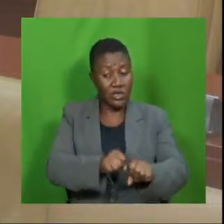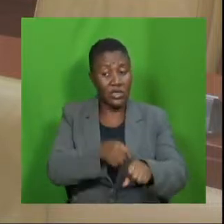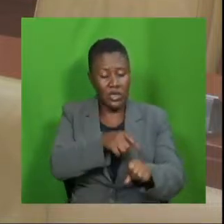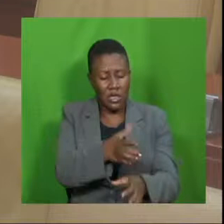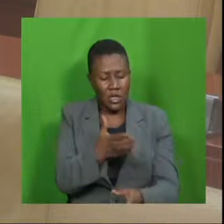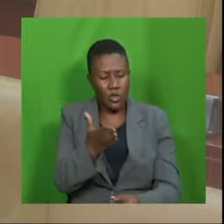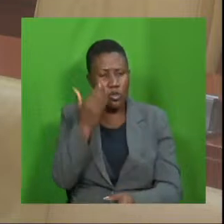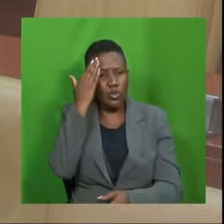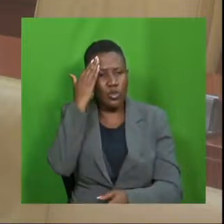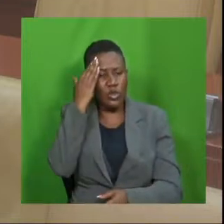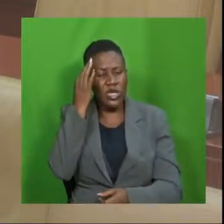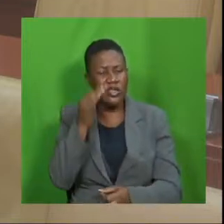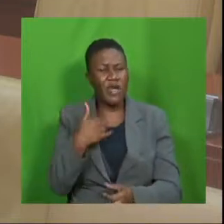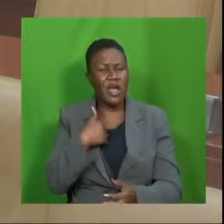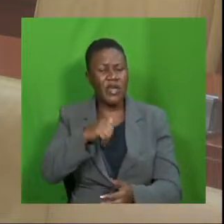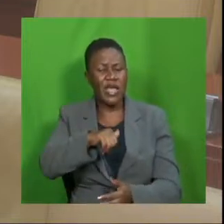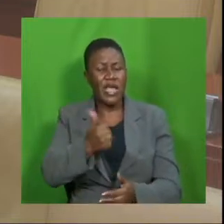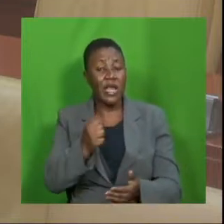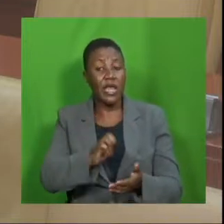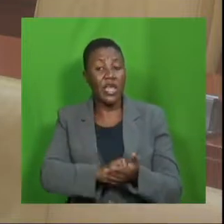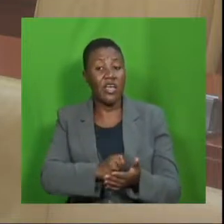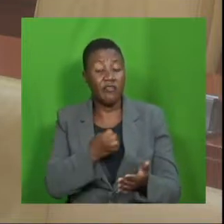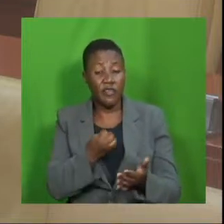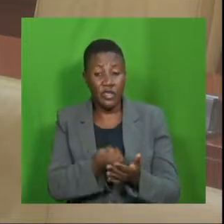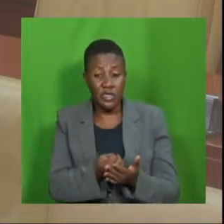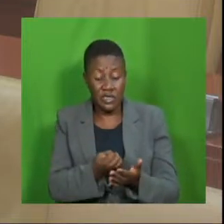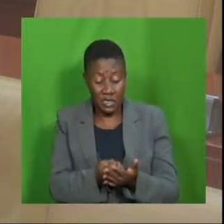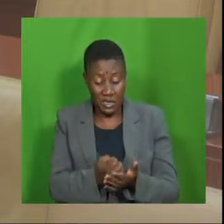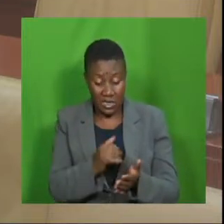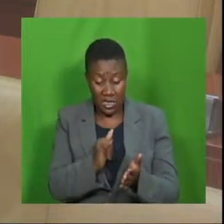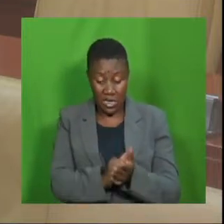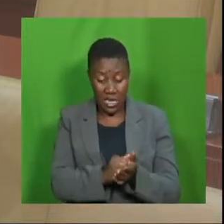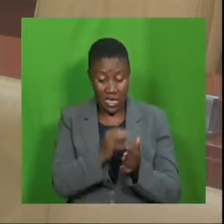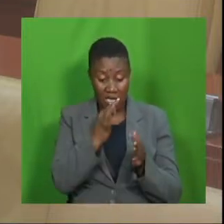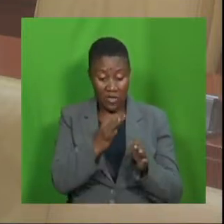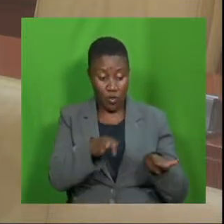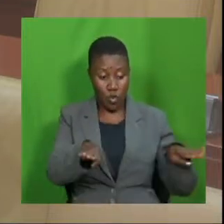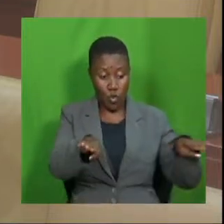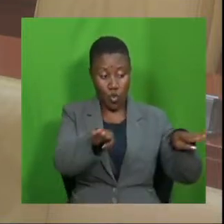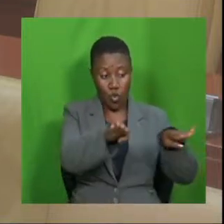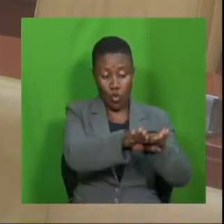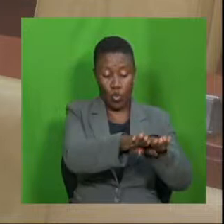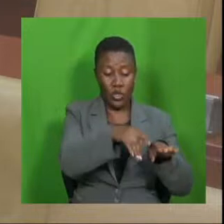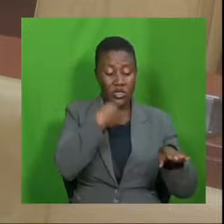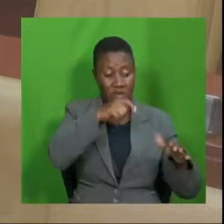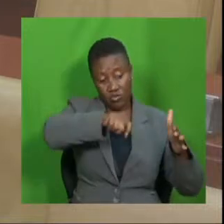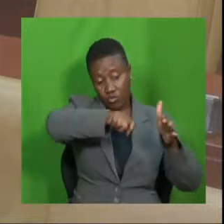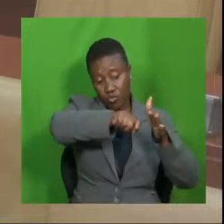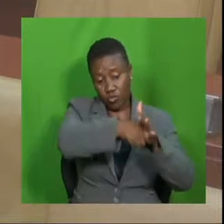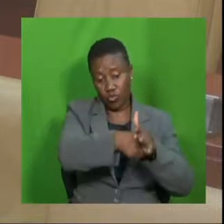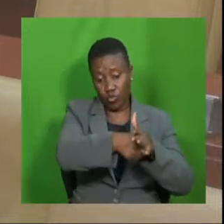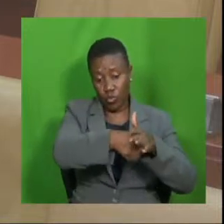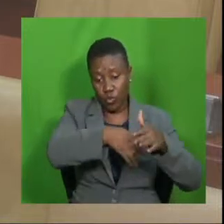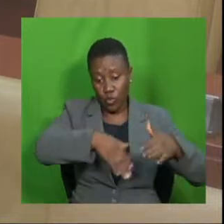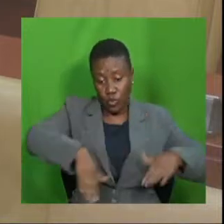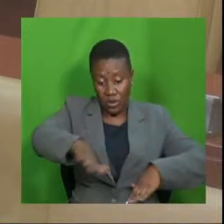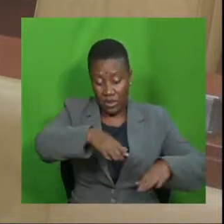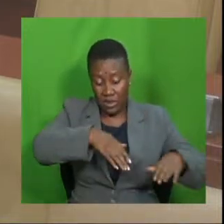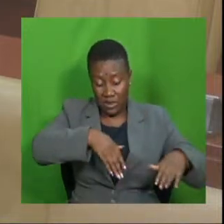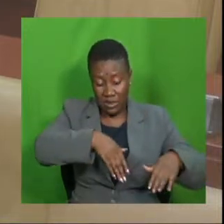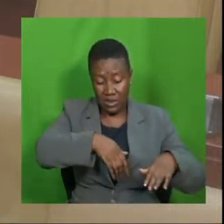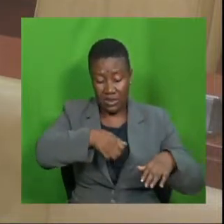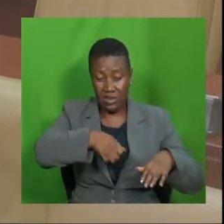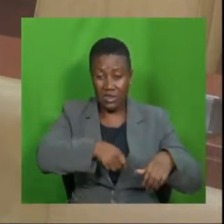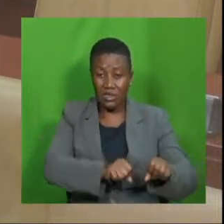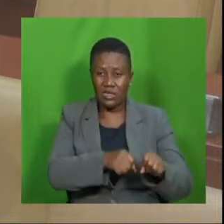any evidence that closing the sea annually actually improved the fish stock.